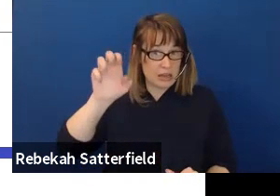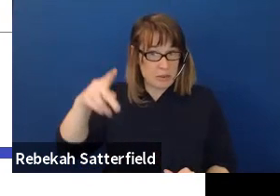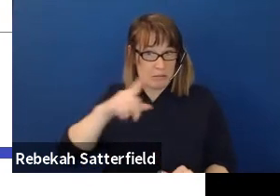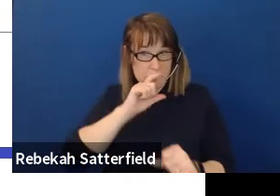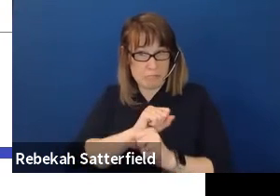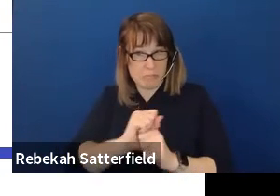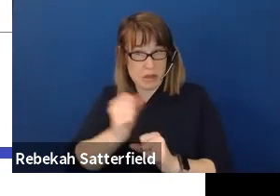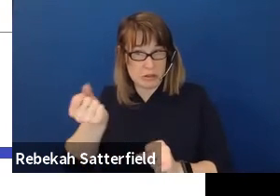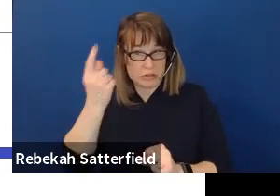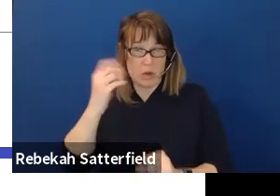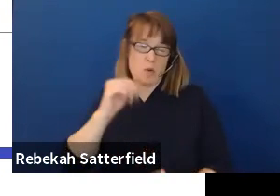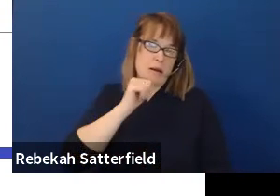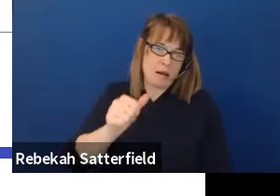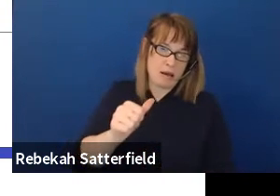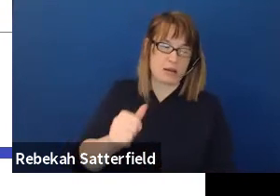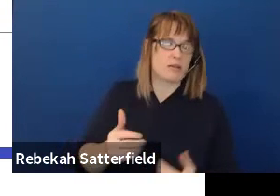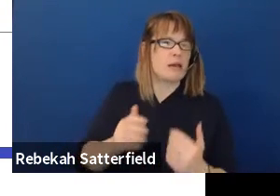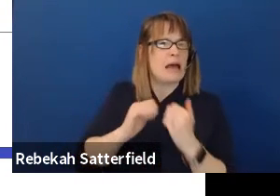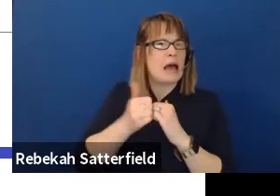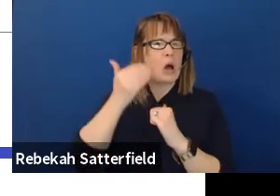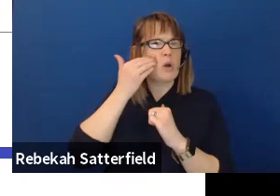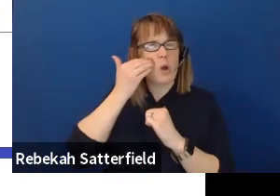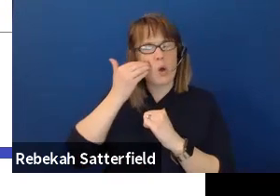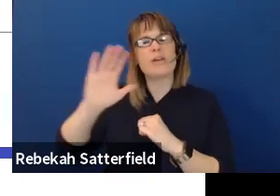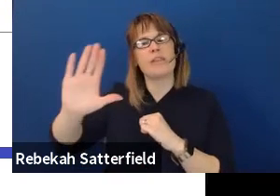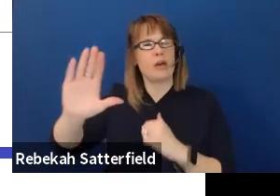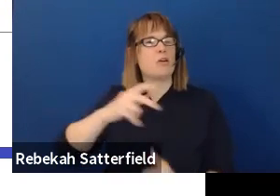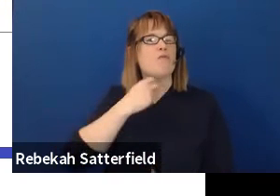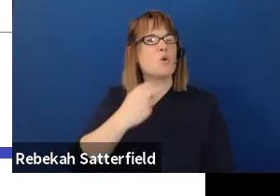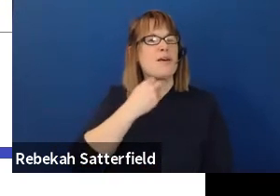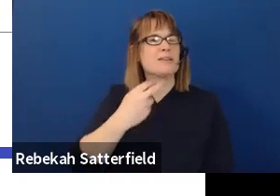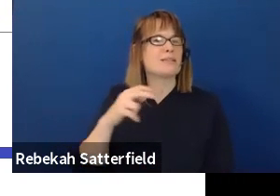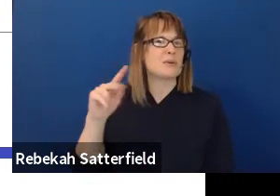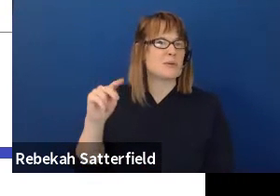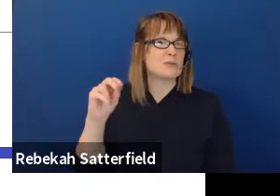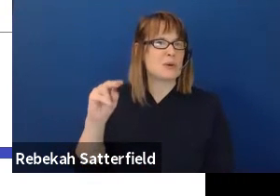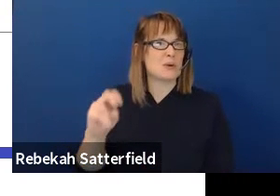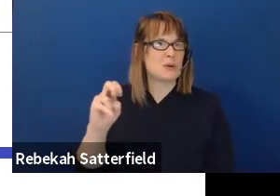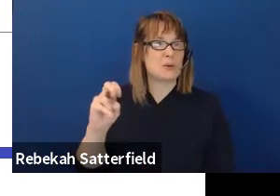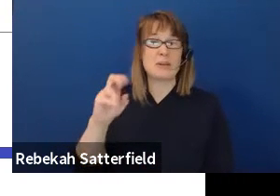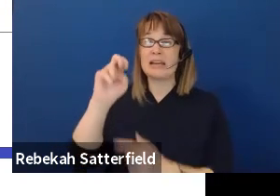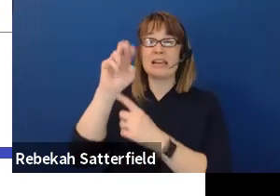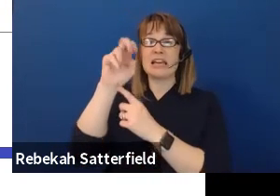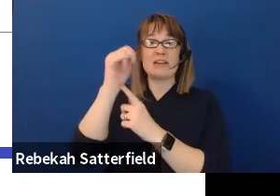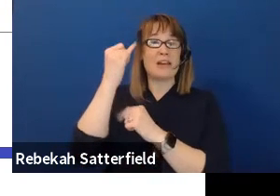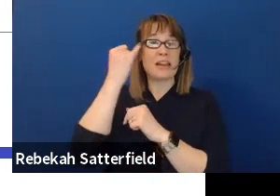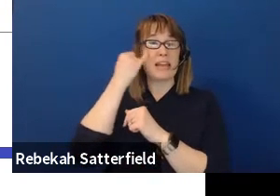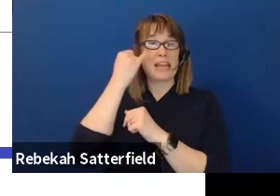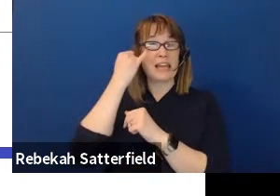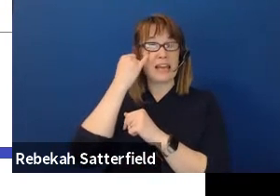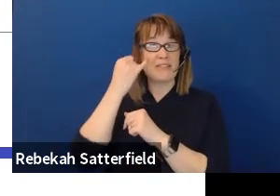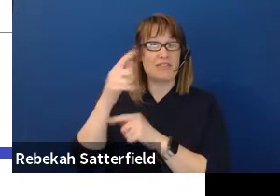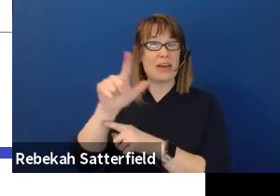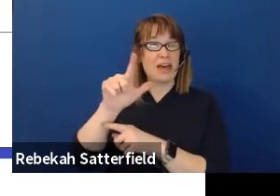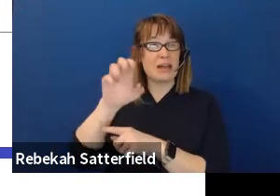not, many times just based on the tone of voice, even if the LEP is sitting right in front of you nodding yes, that